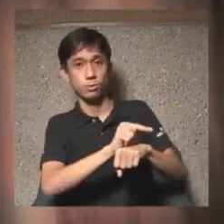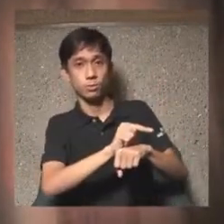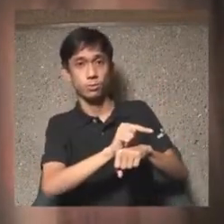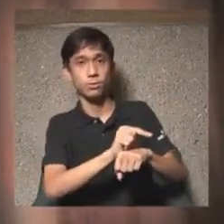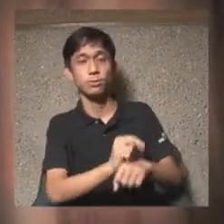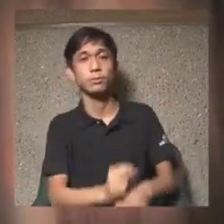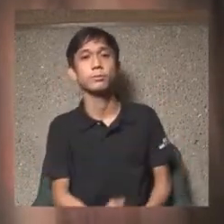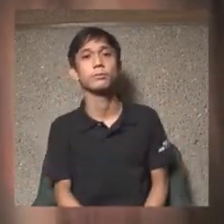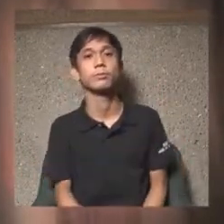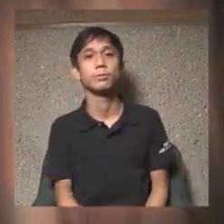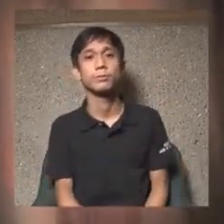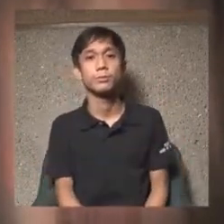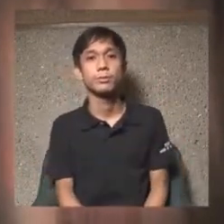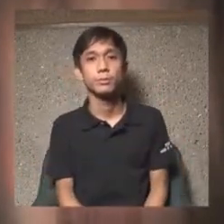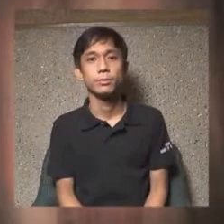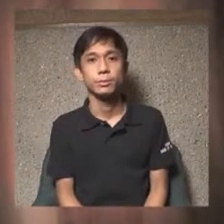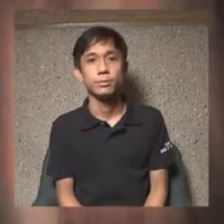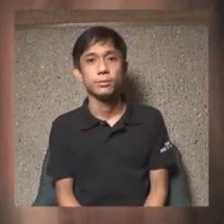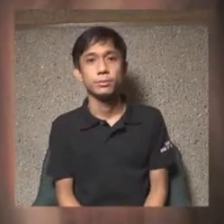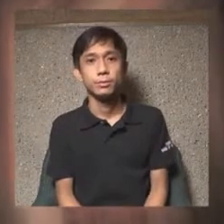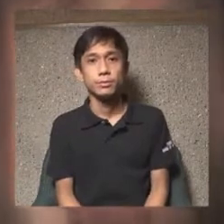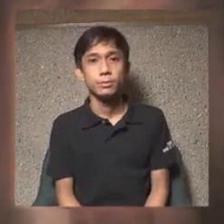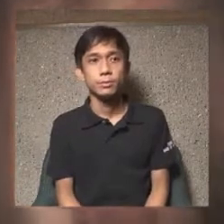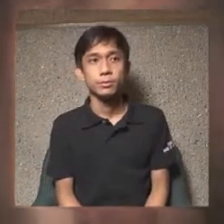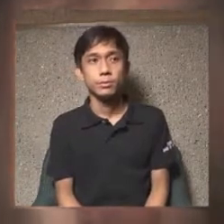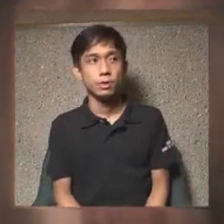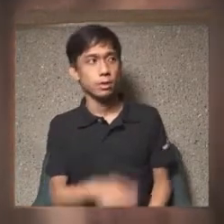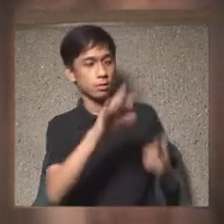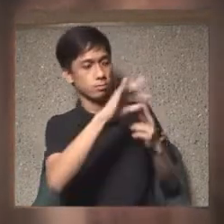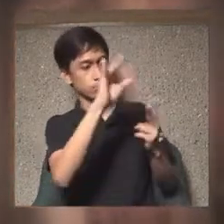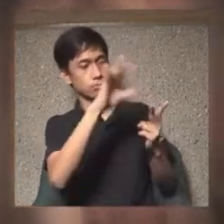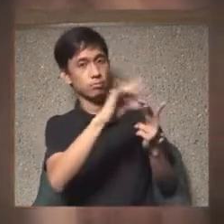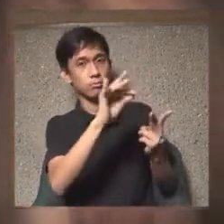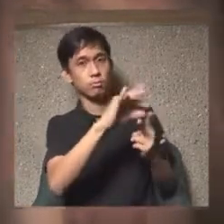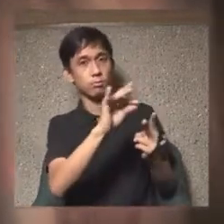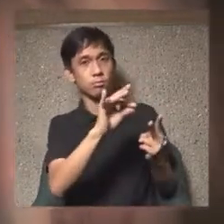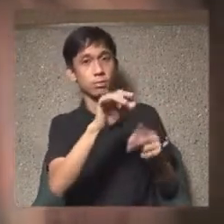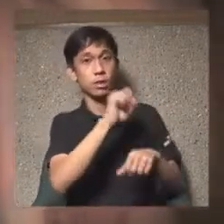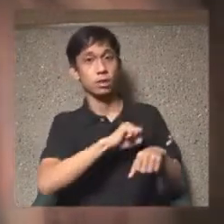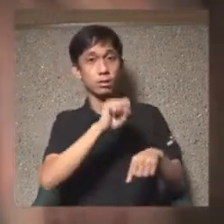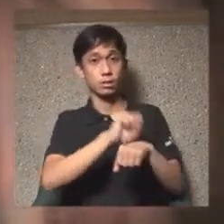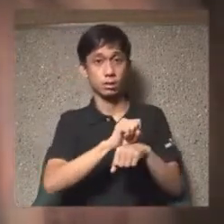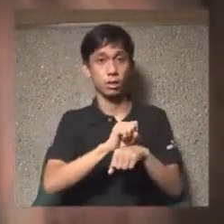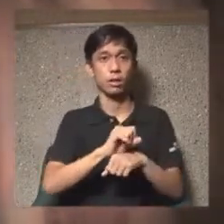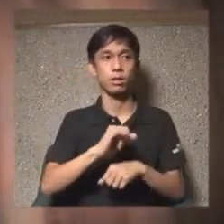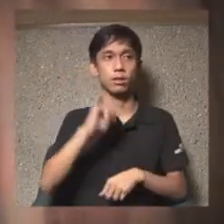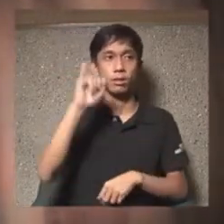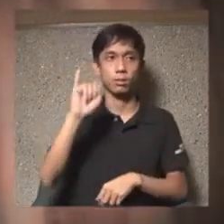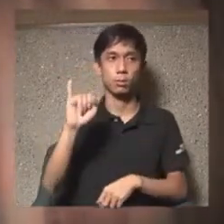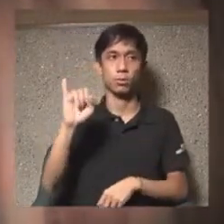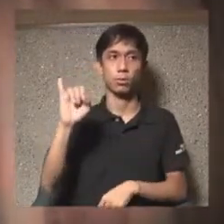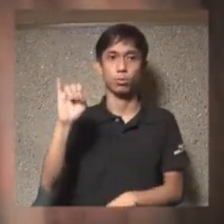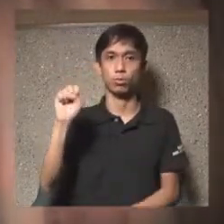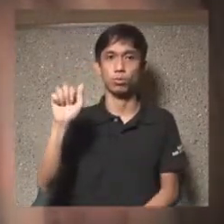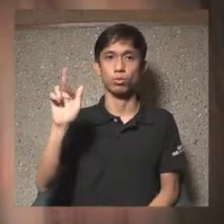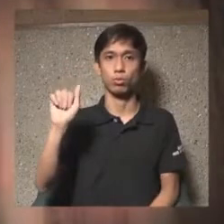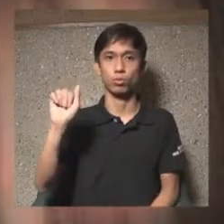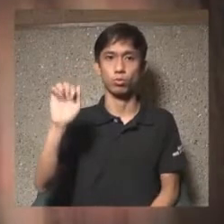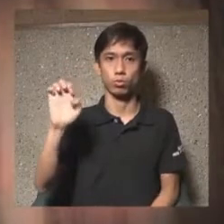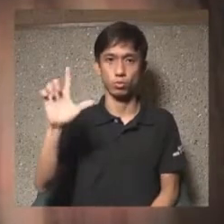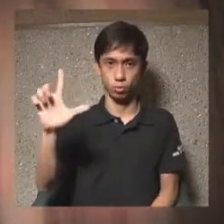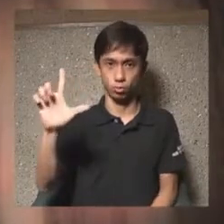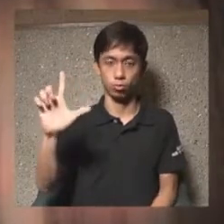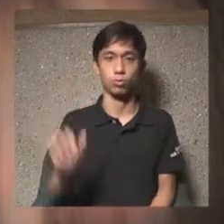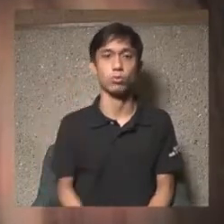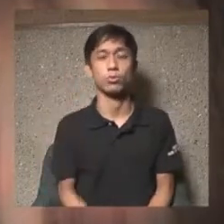of Israel out of this family mess, became the chosen sons